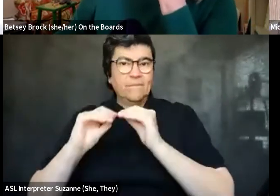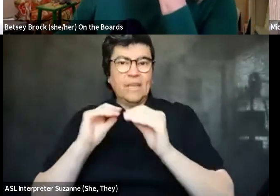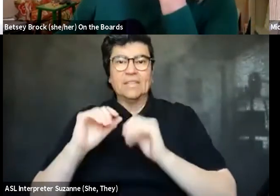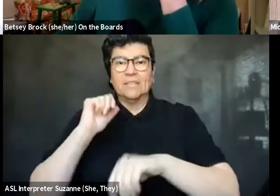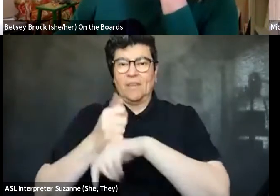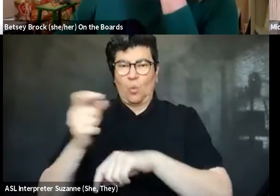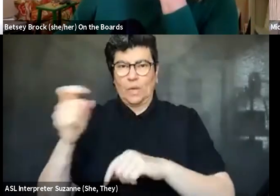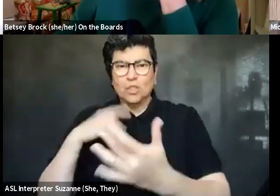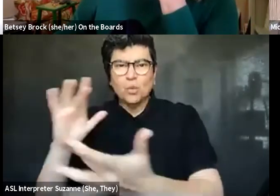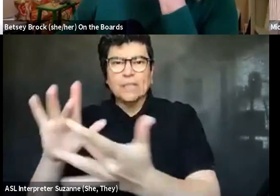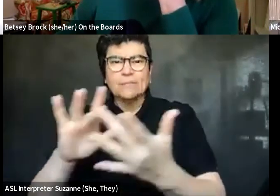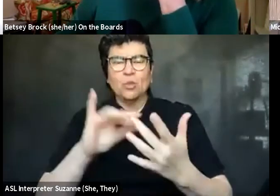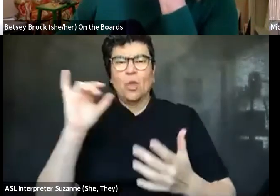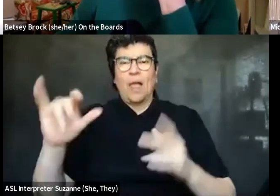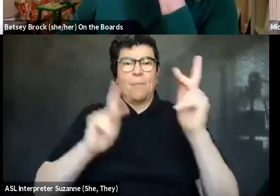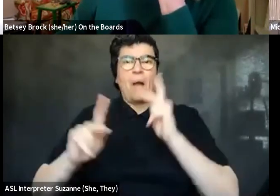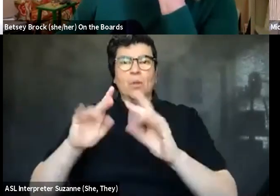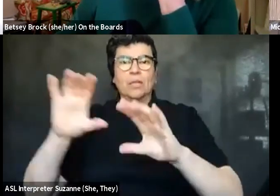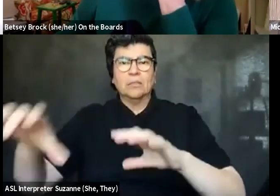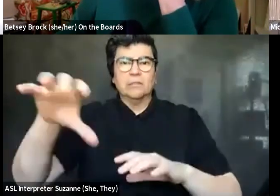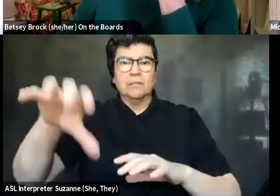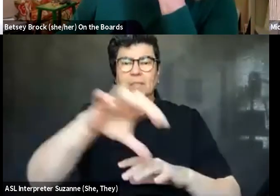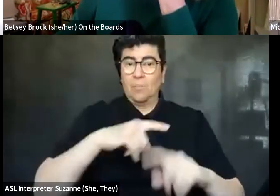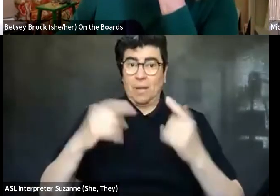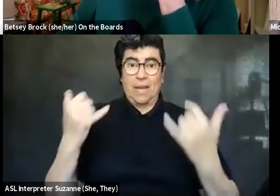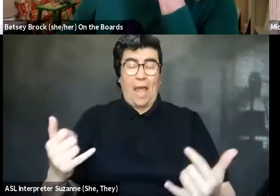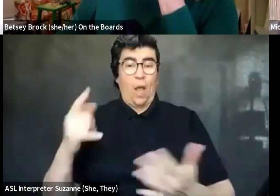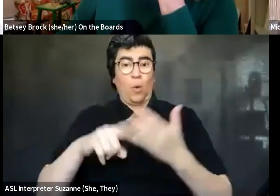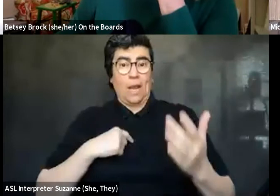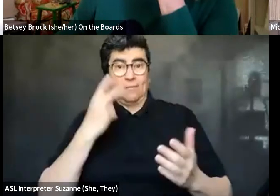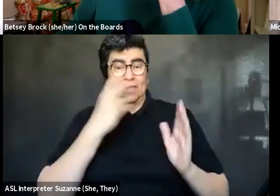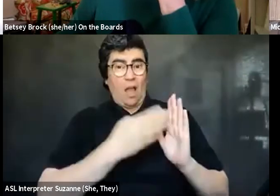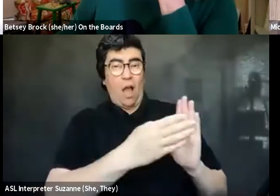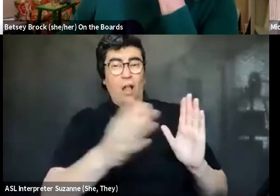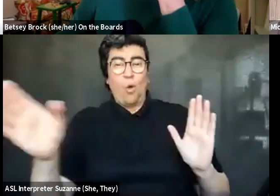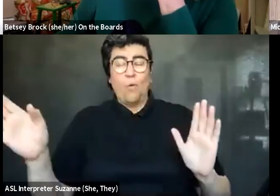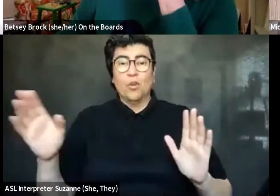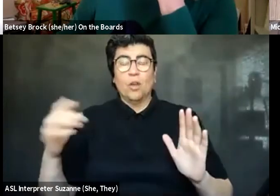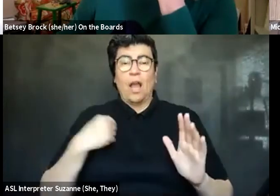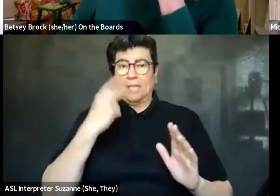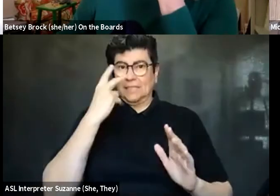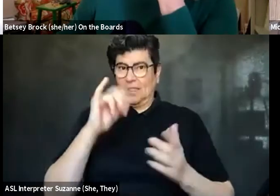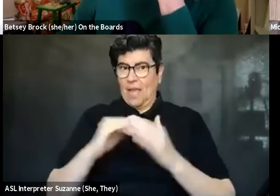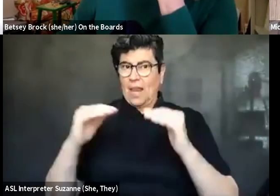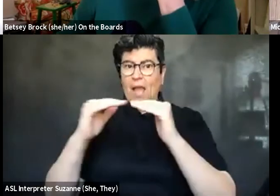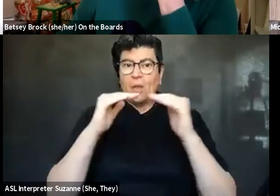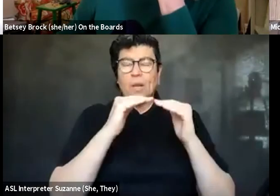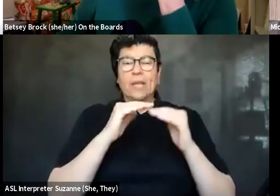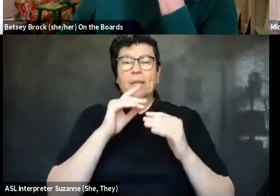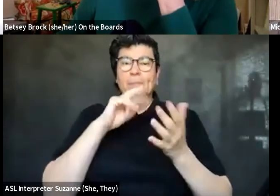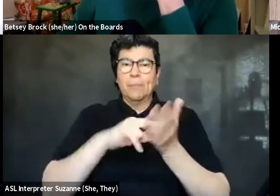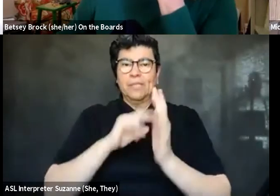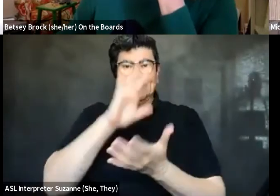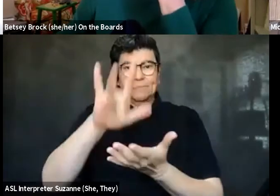this population or that population. But now what I'm seeing across the sector is this idea of equity being a